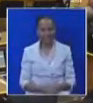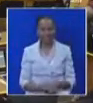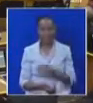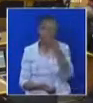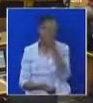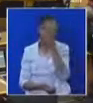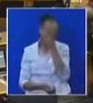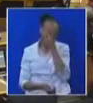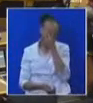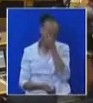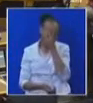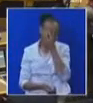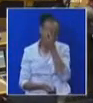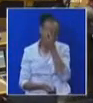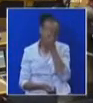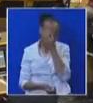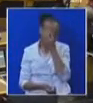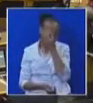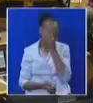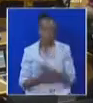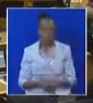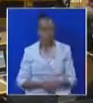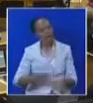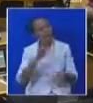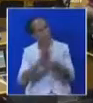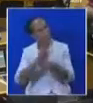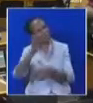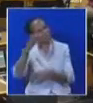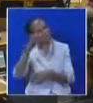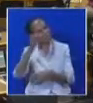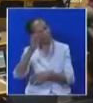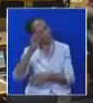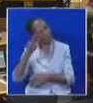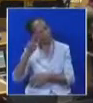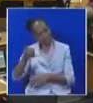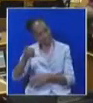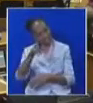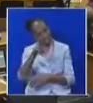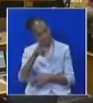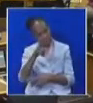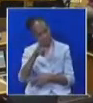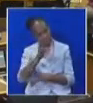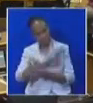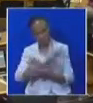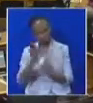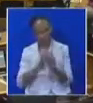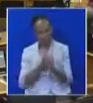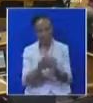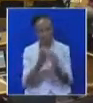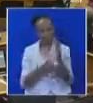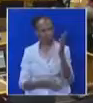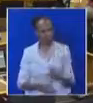You are out of order, Metandi, you are out of order. You are out of order because you cannot